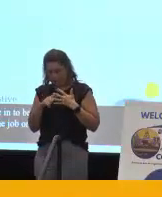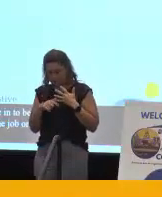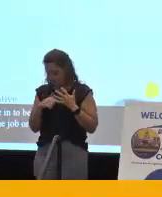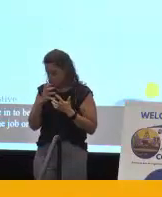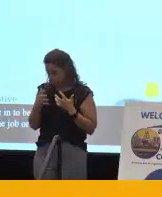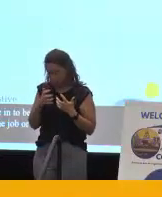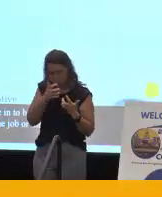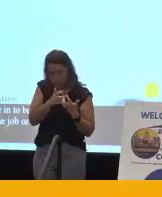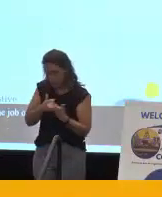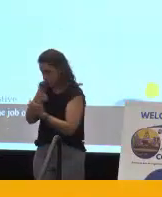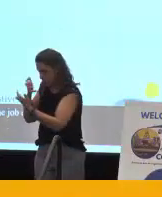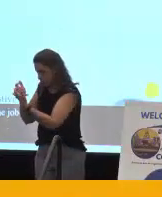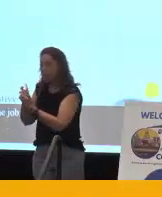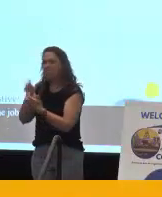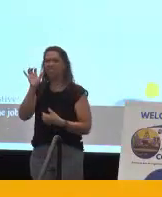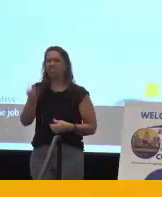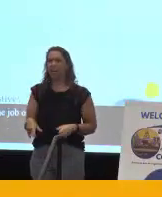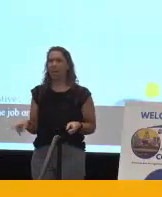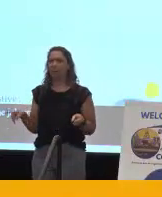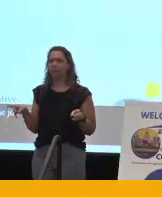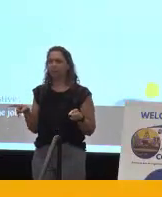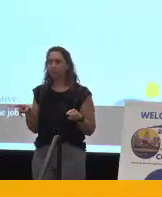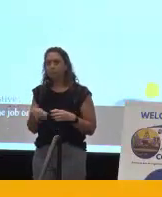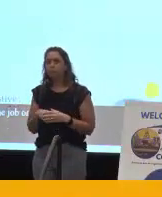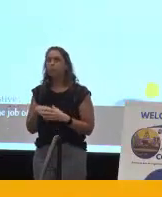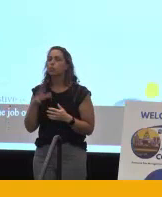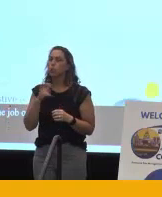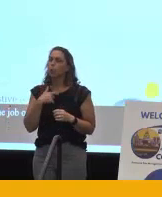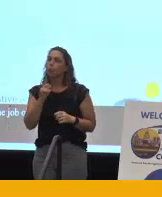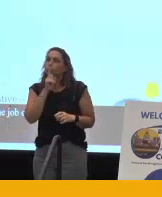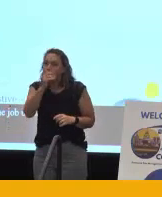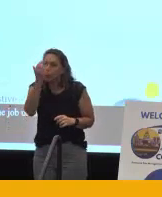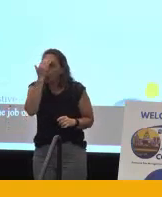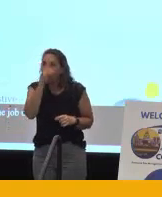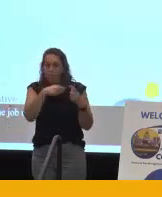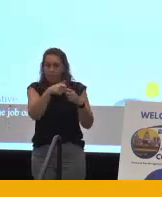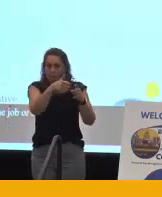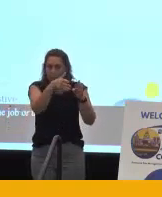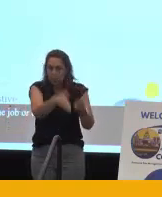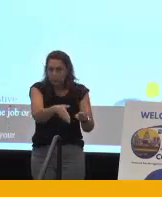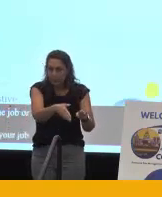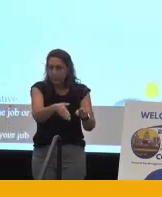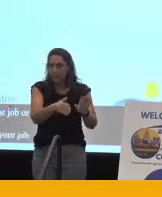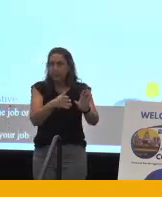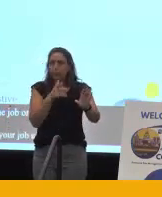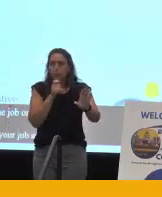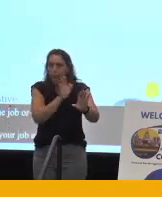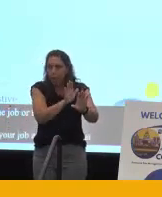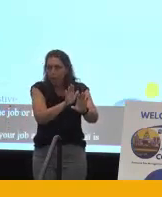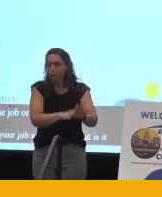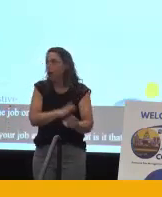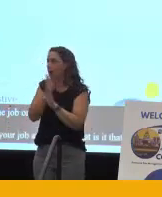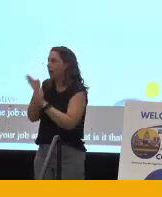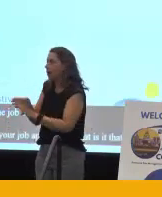the person or the individual or your job applicant? What is it that we know about the job? Now, how do